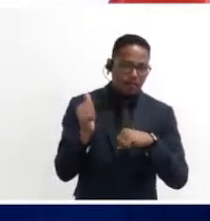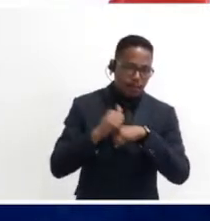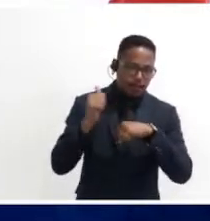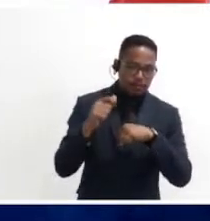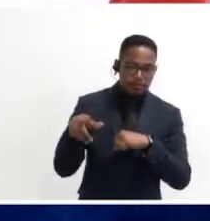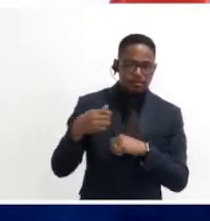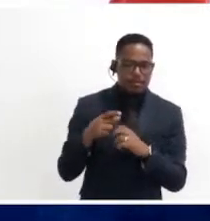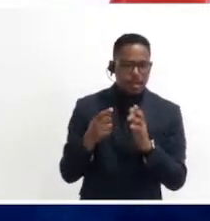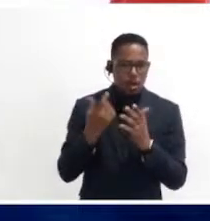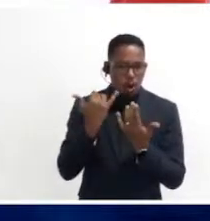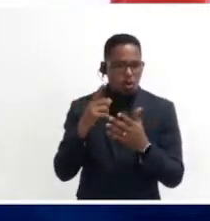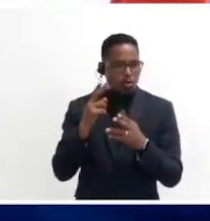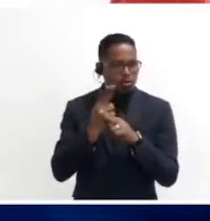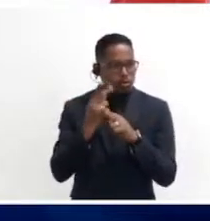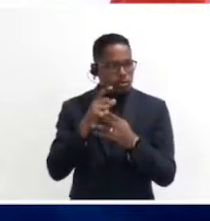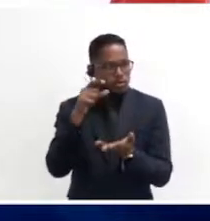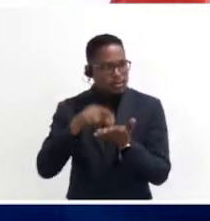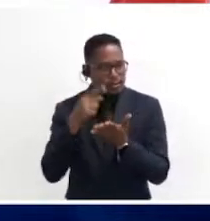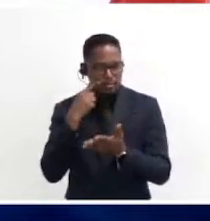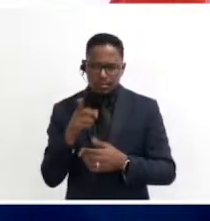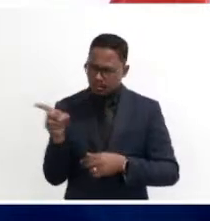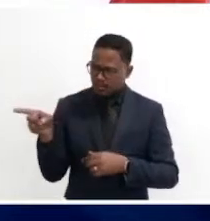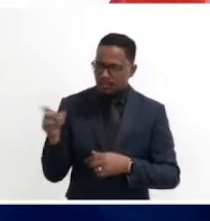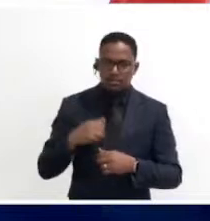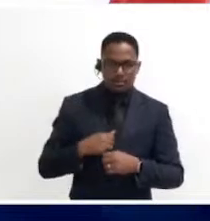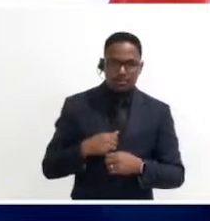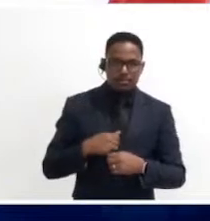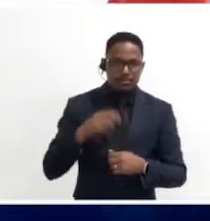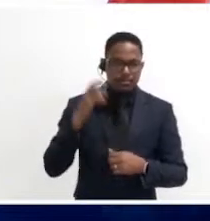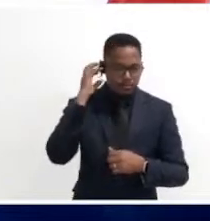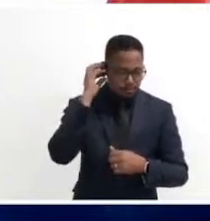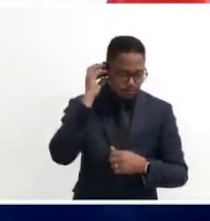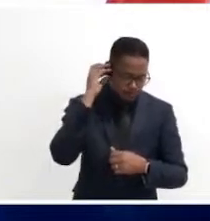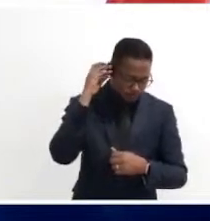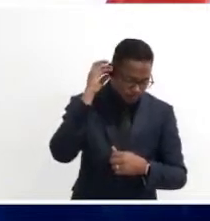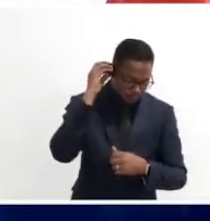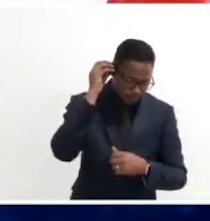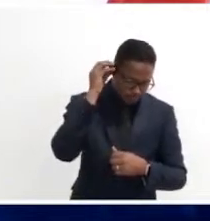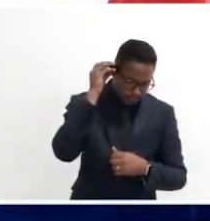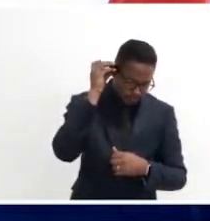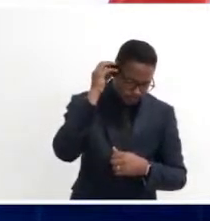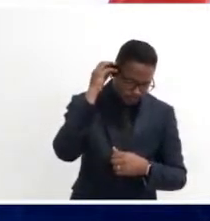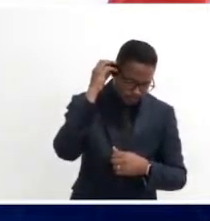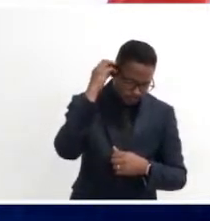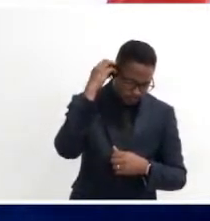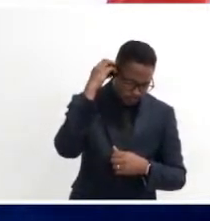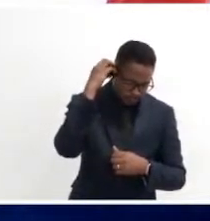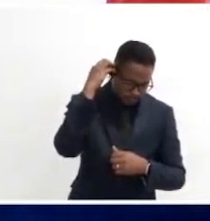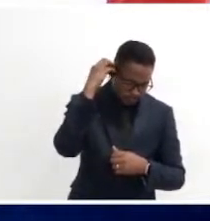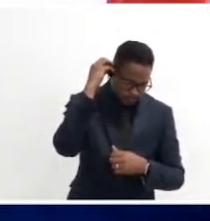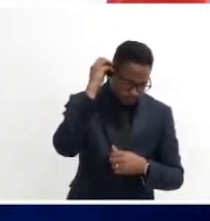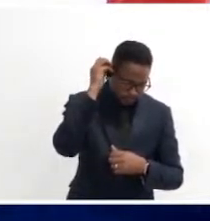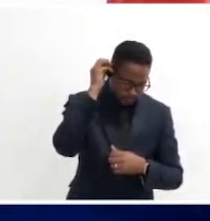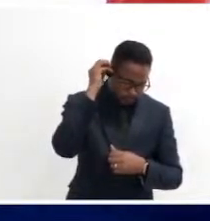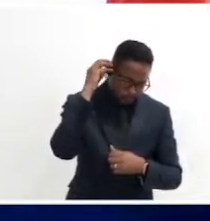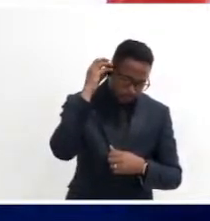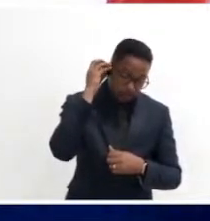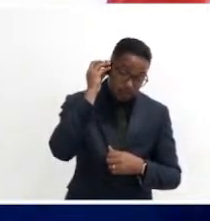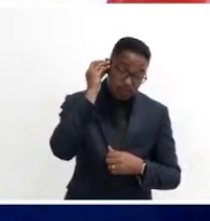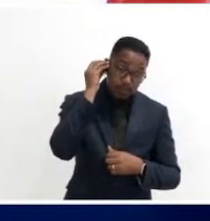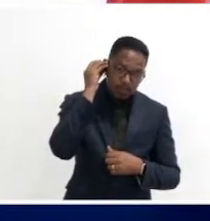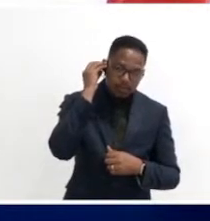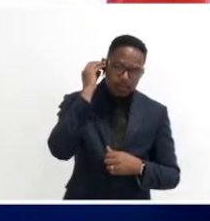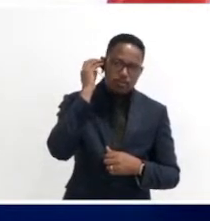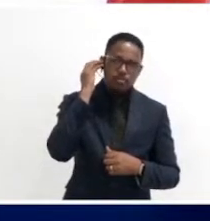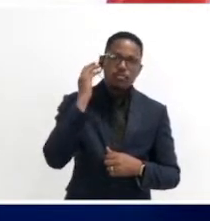chip CSP or flip chip scale package. So in this package, on the right, you're